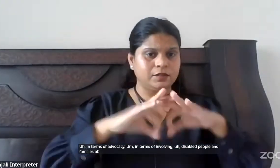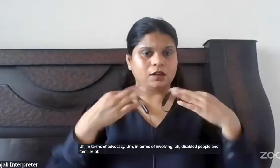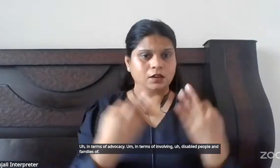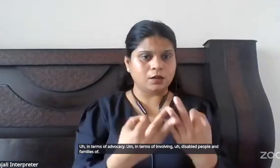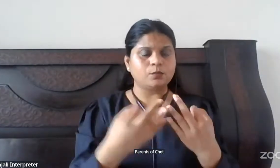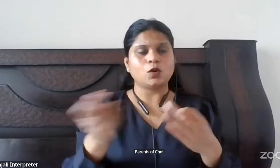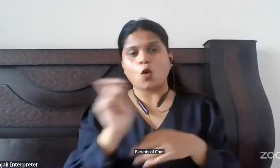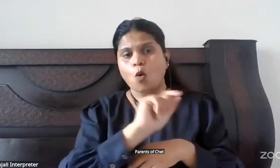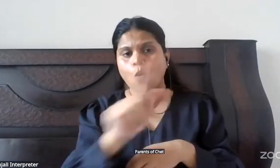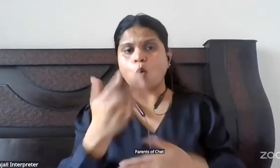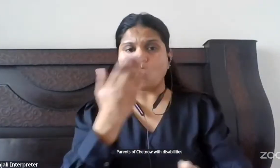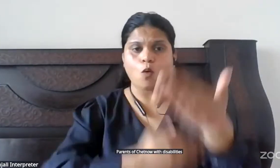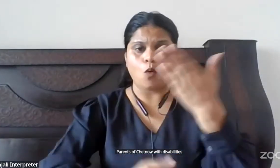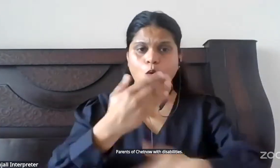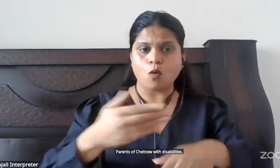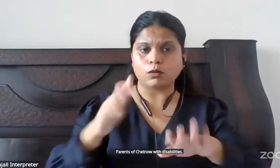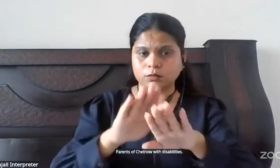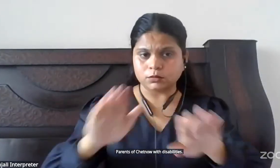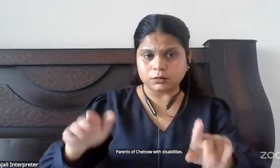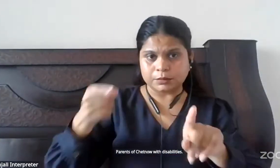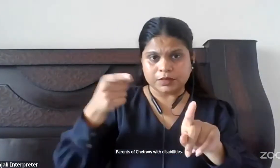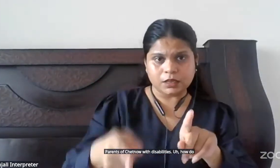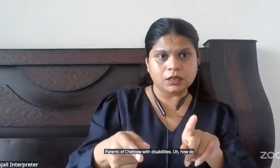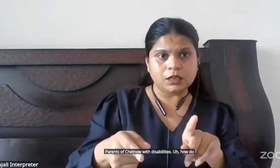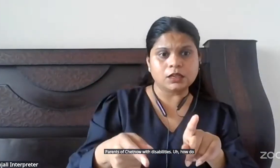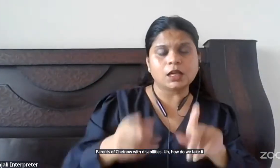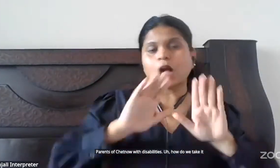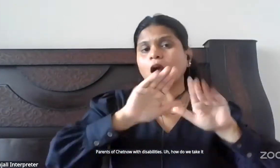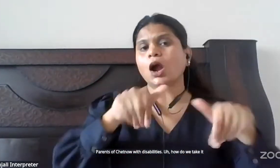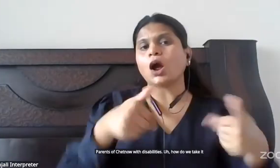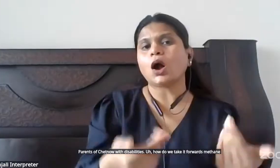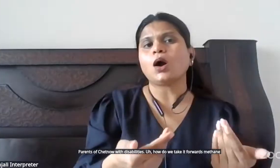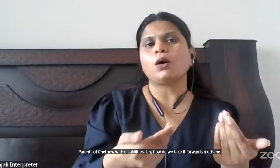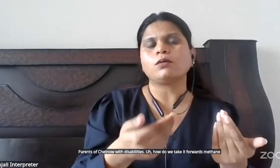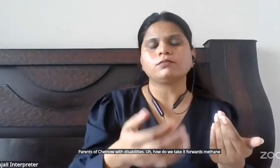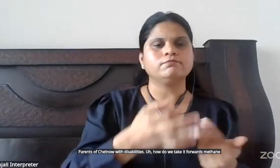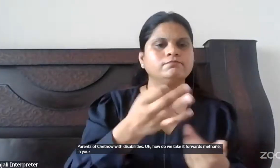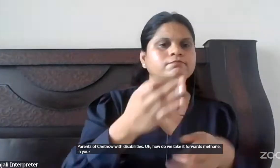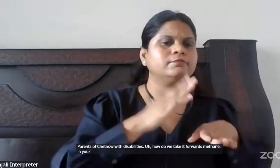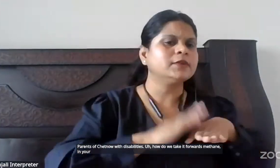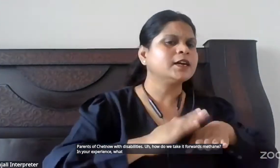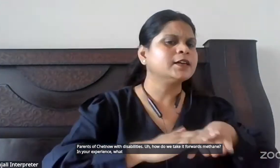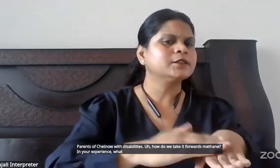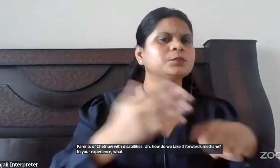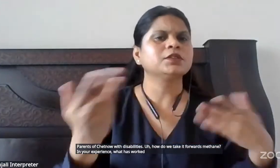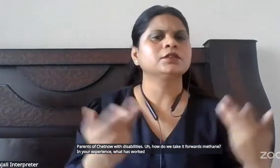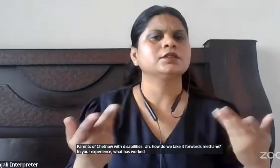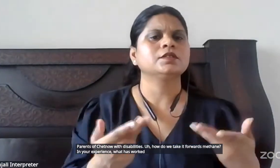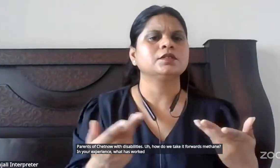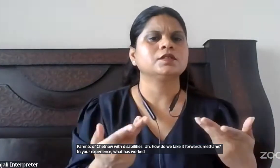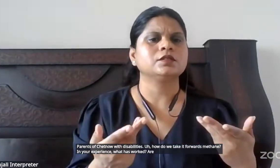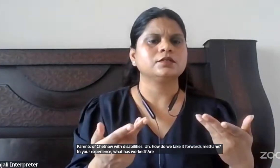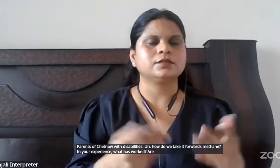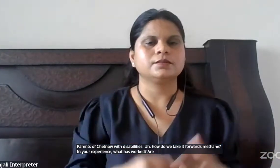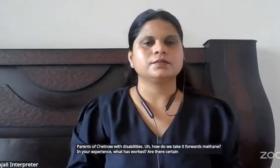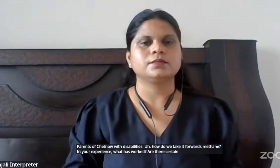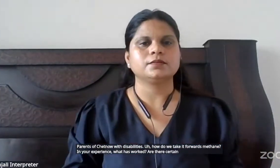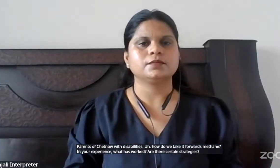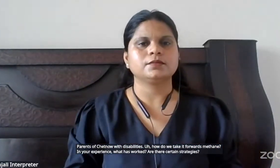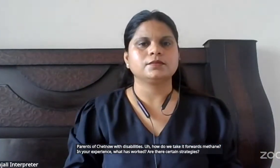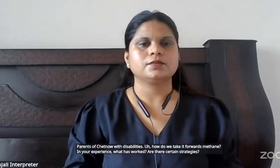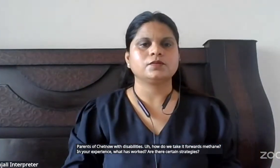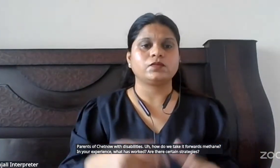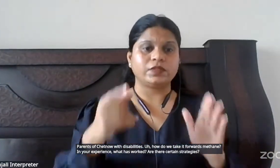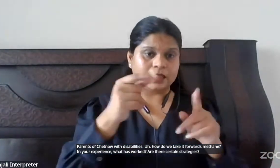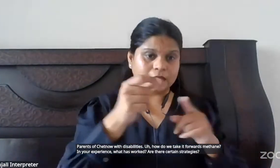children with disabilities, uh, how do we take it forward, Smita? In your experience, what has worked? Are there certain strategies